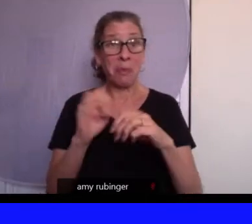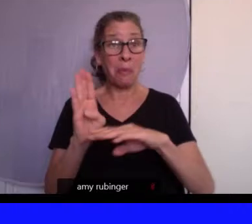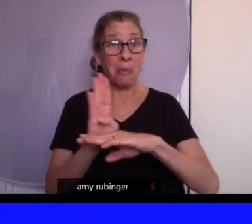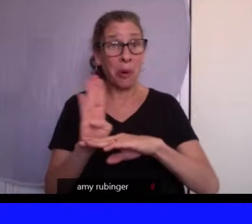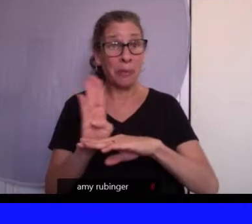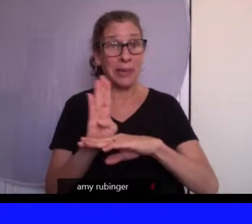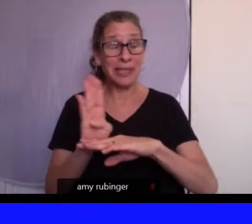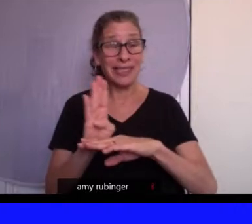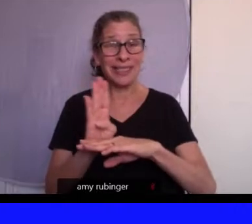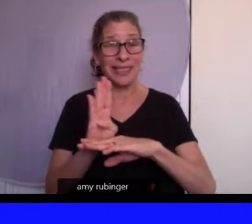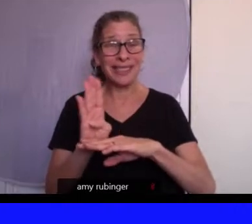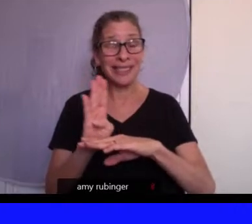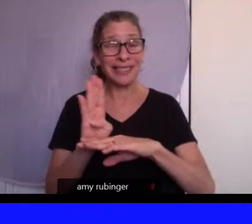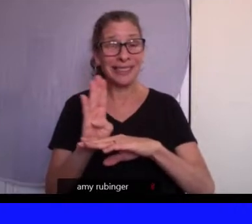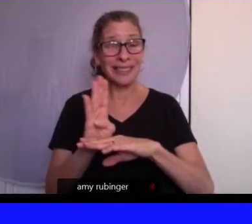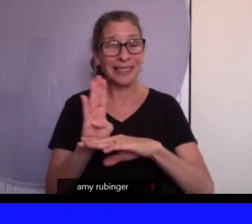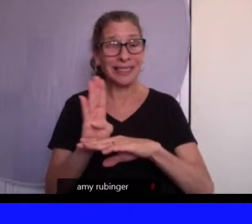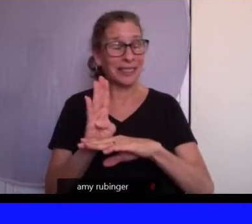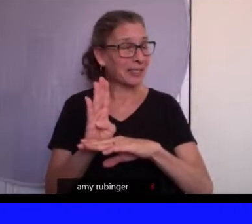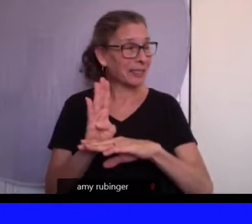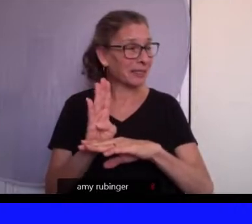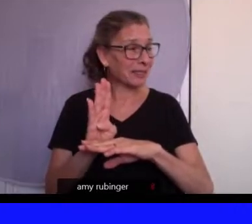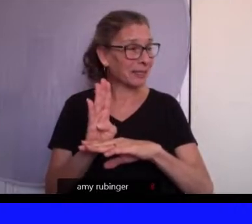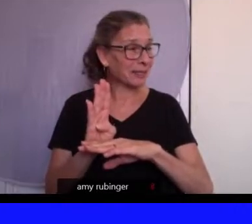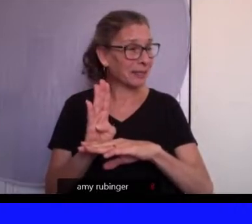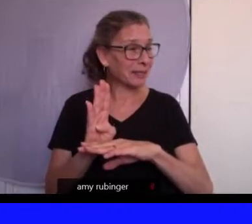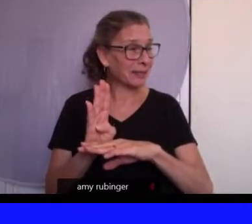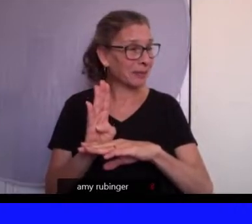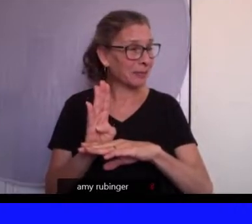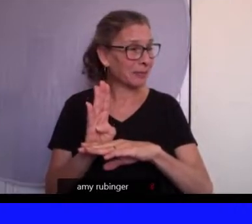I like that. Picking up now. It's a very good one.